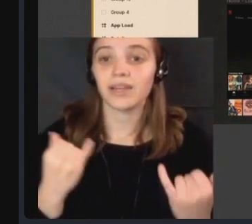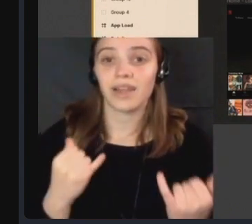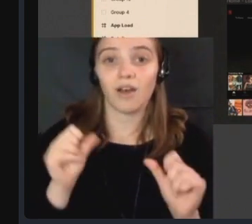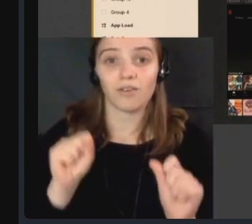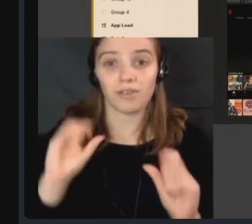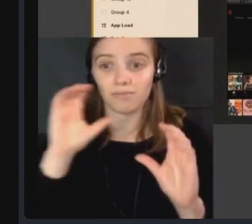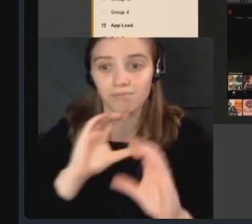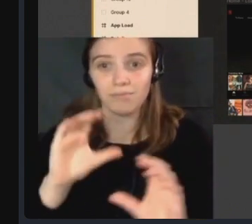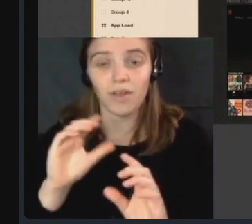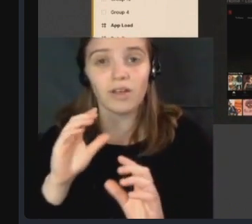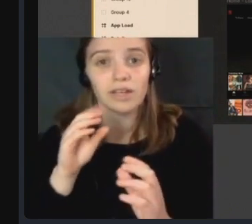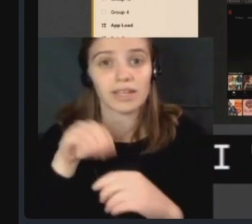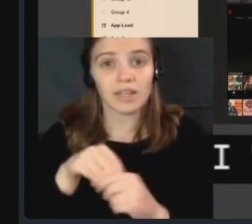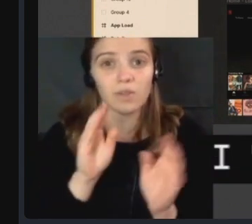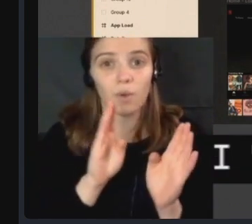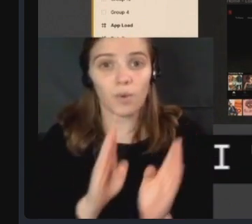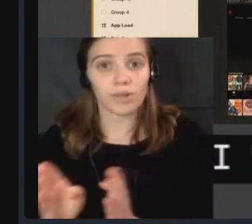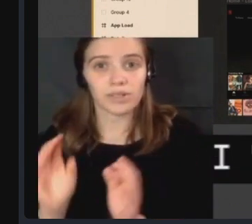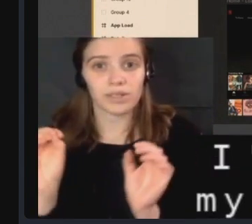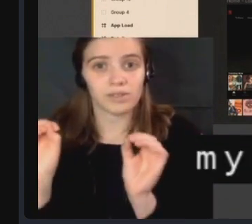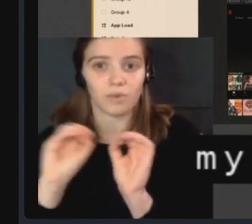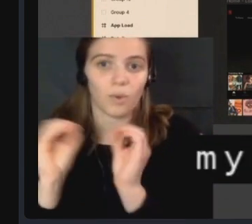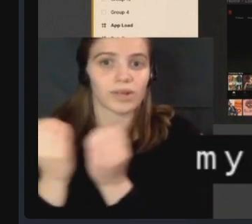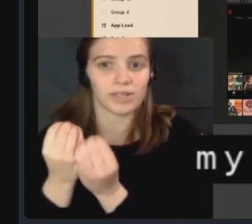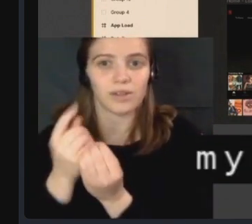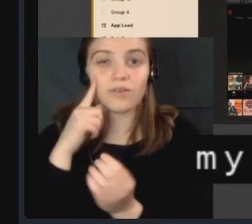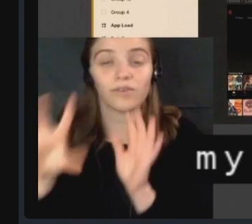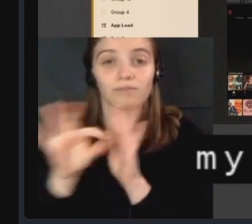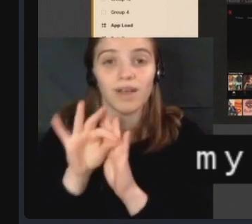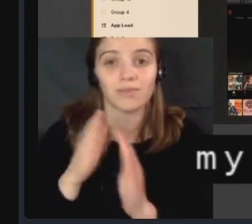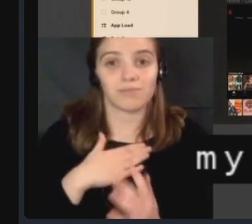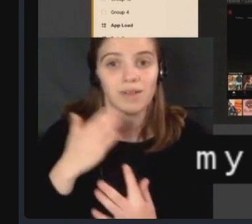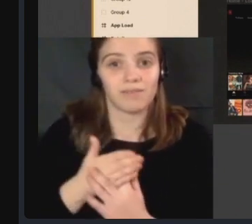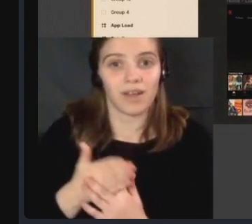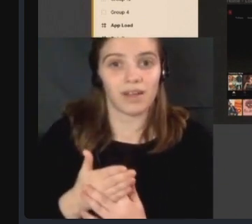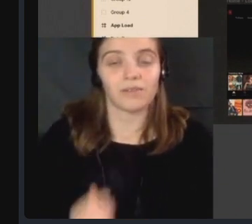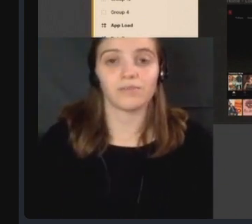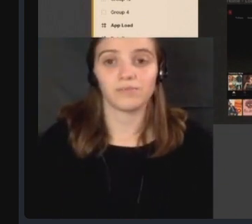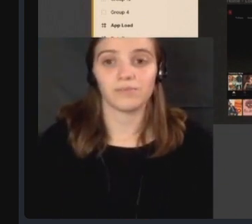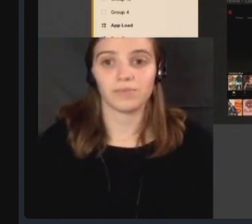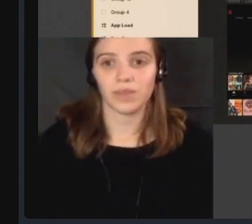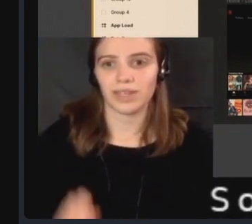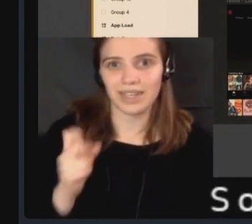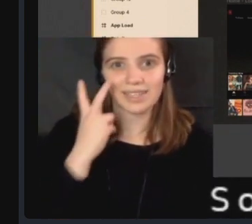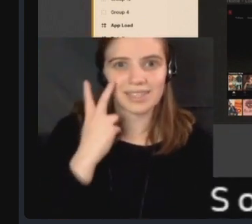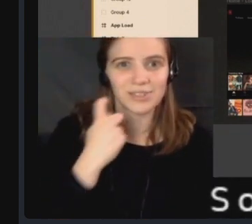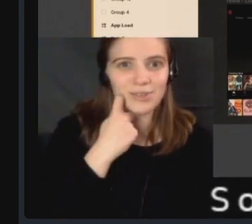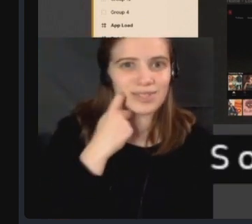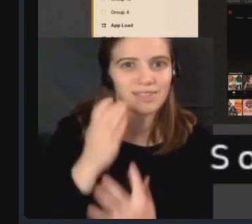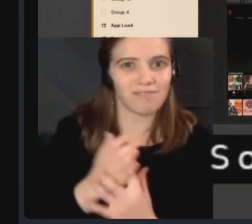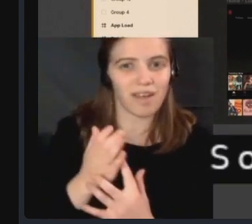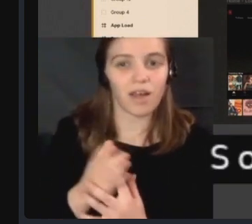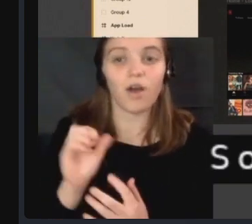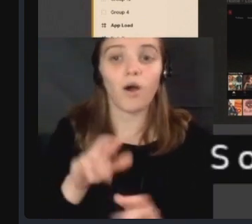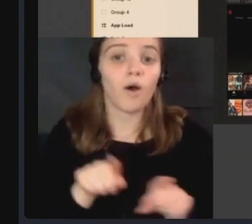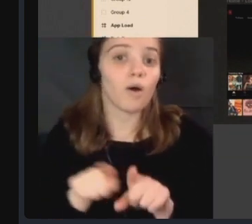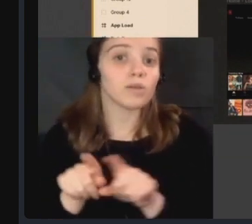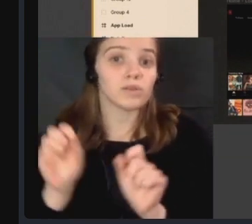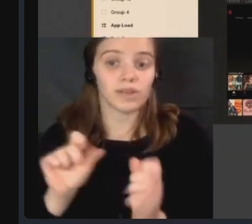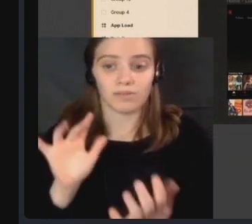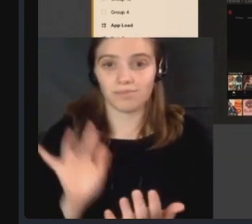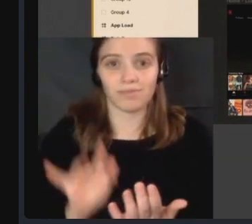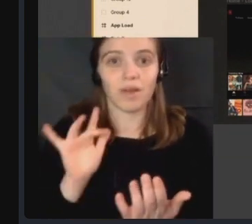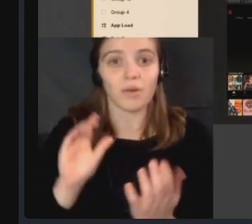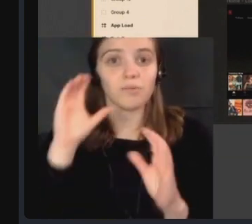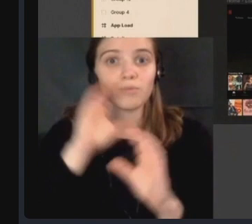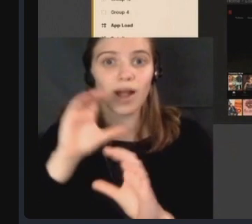find the file that I want. Sauf So qu'il n'y I avait pas can- sur Figma, ça. Here I can see my recents. I can also press browse. I can go to